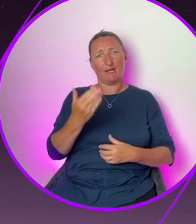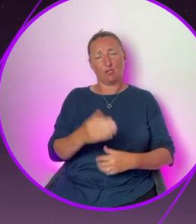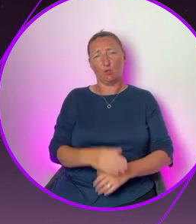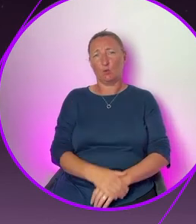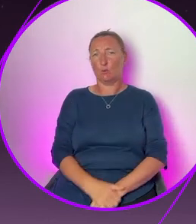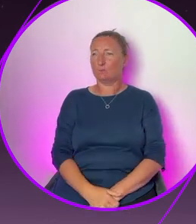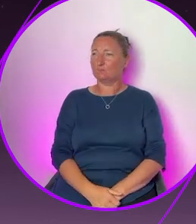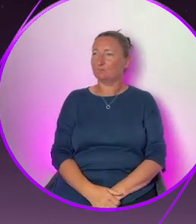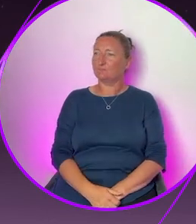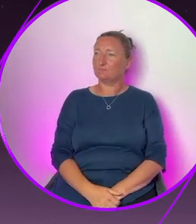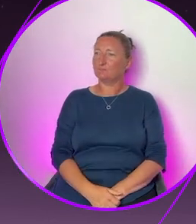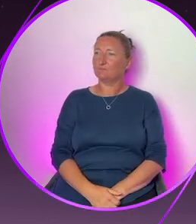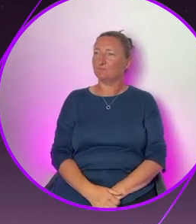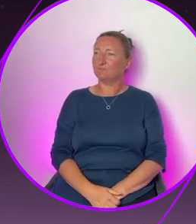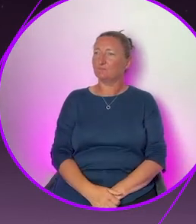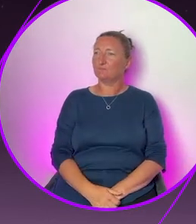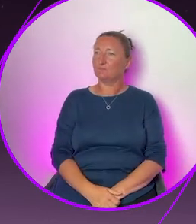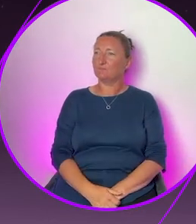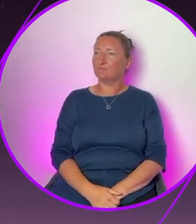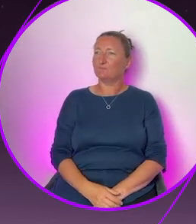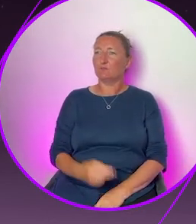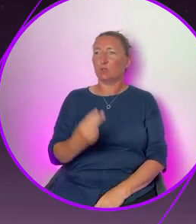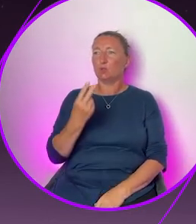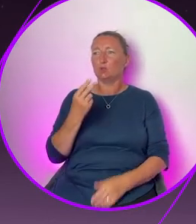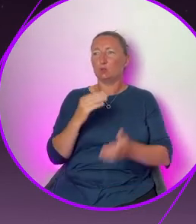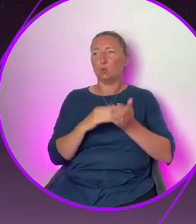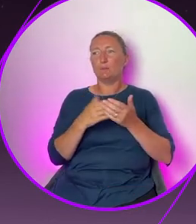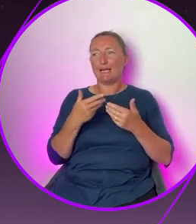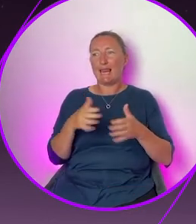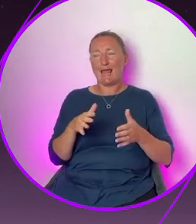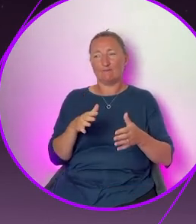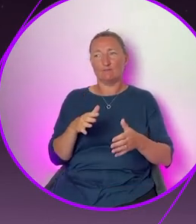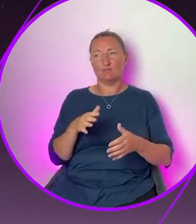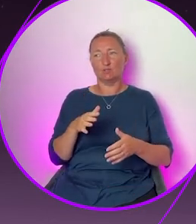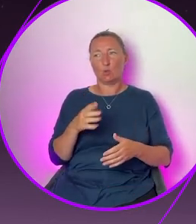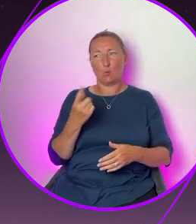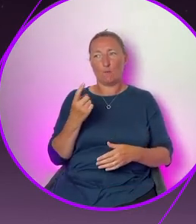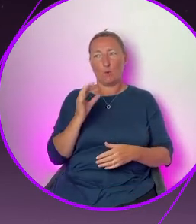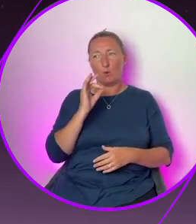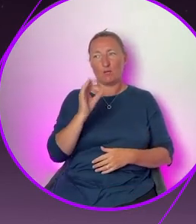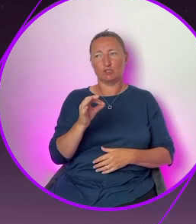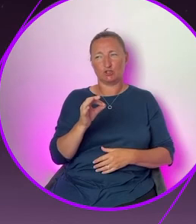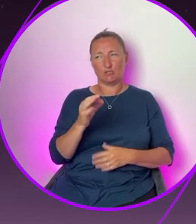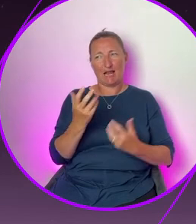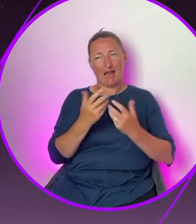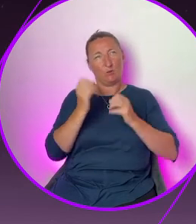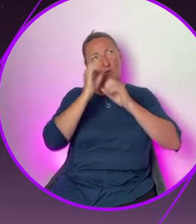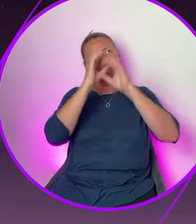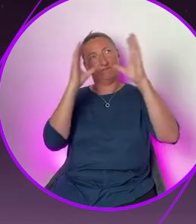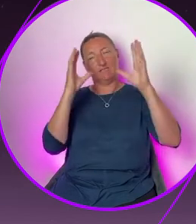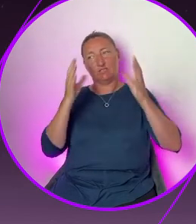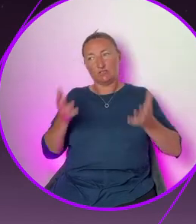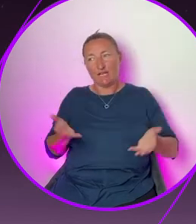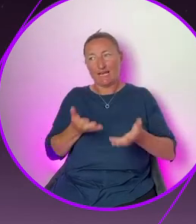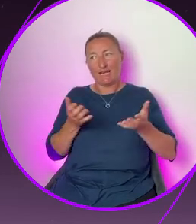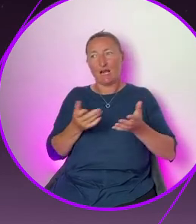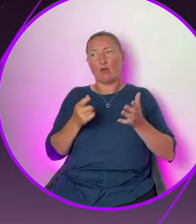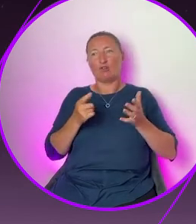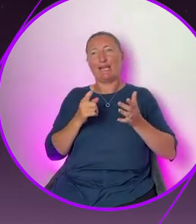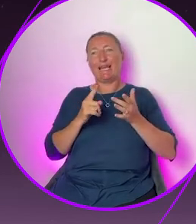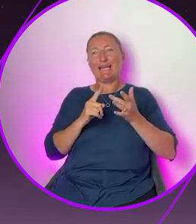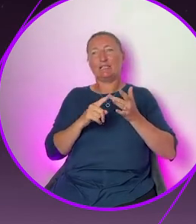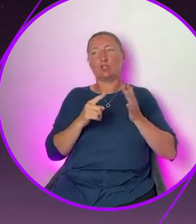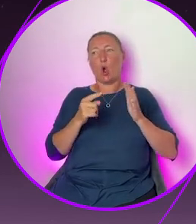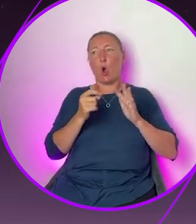that question. We've only got 2 minutes left. Yes. So, how do you envision encouraging interoperability